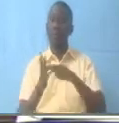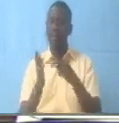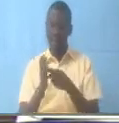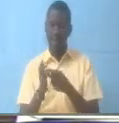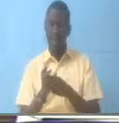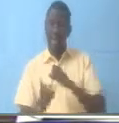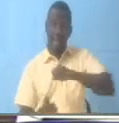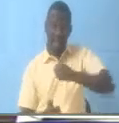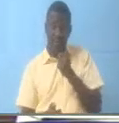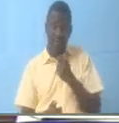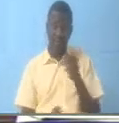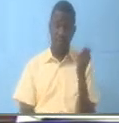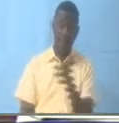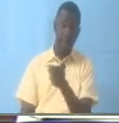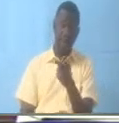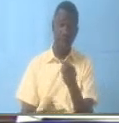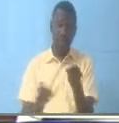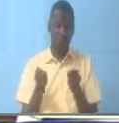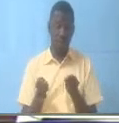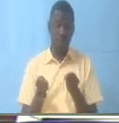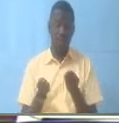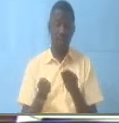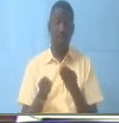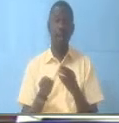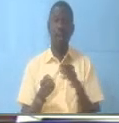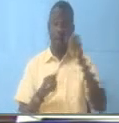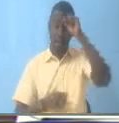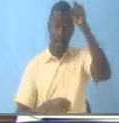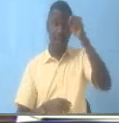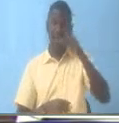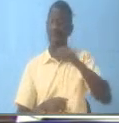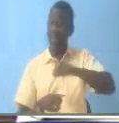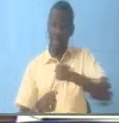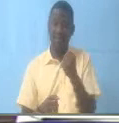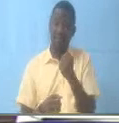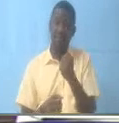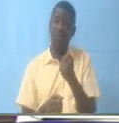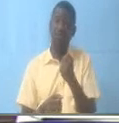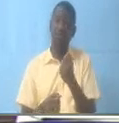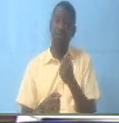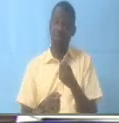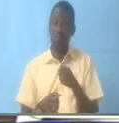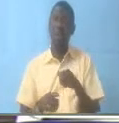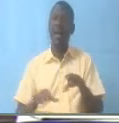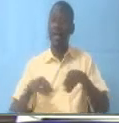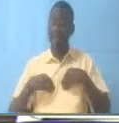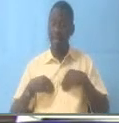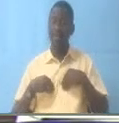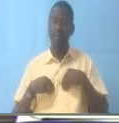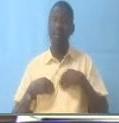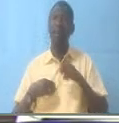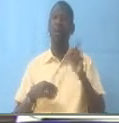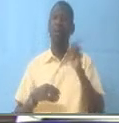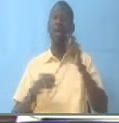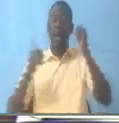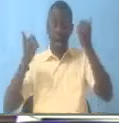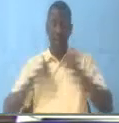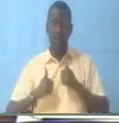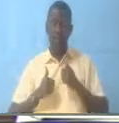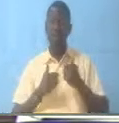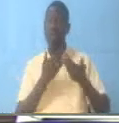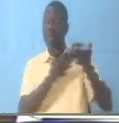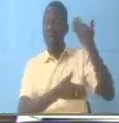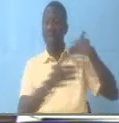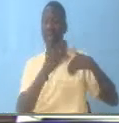compensation to the students, the president was in essence refusing to admit liability for what happened during